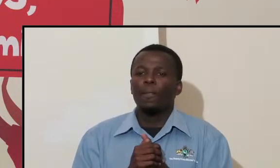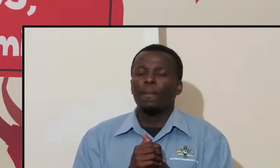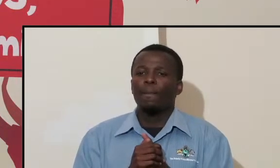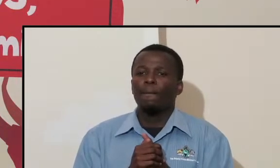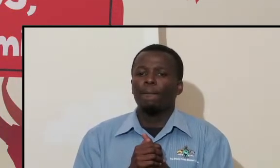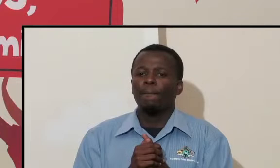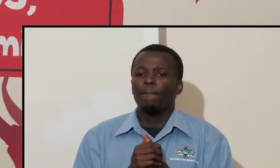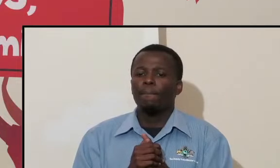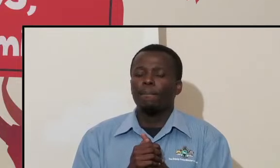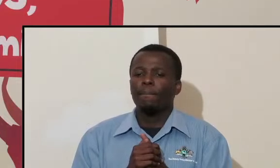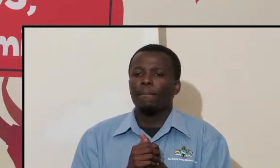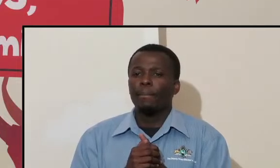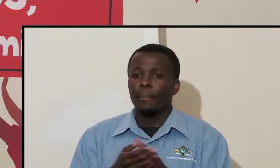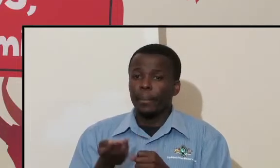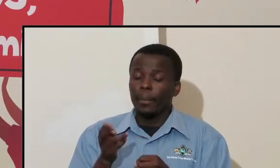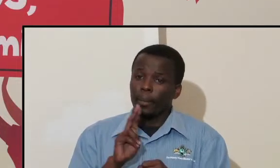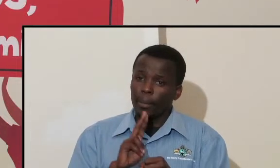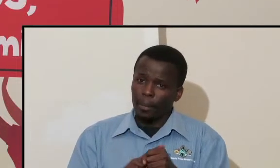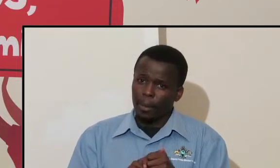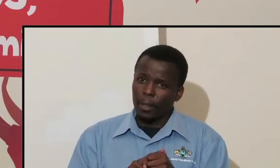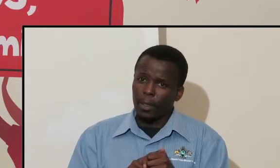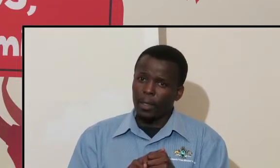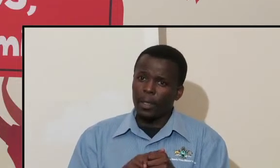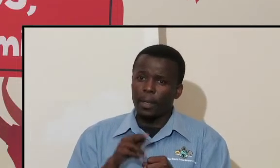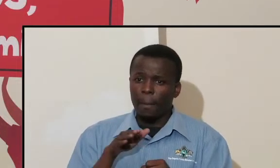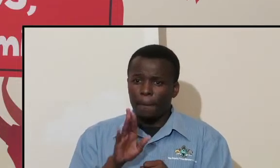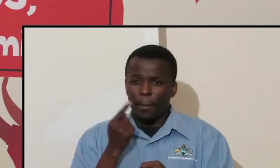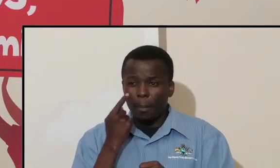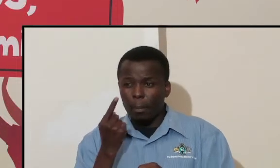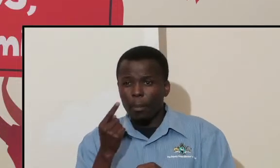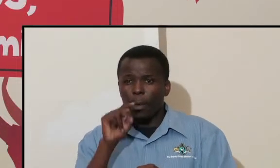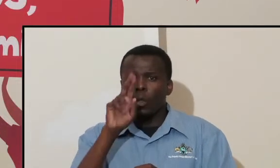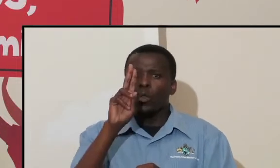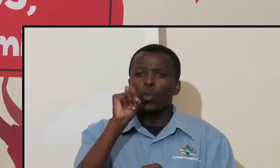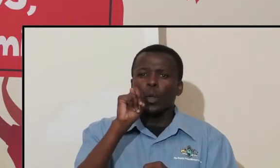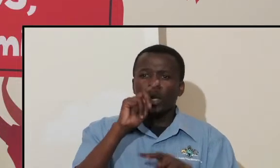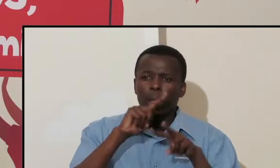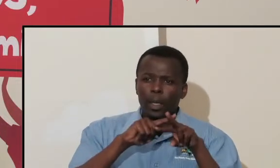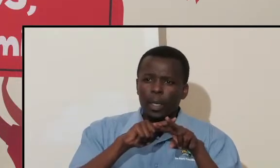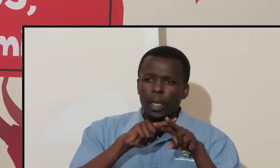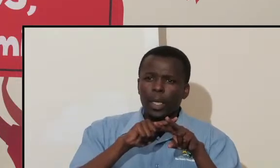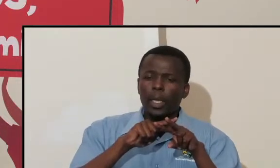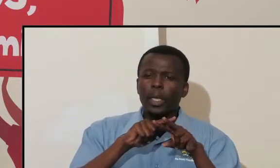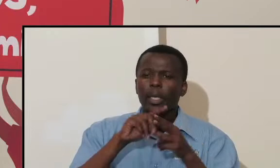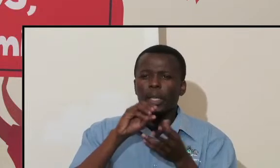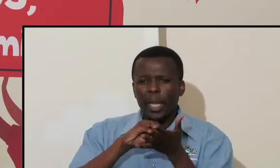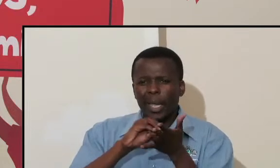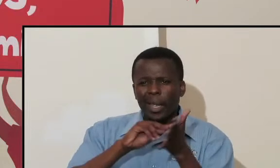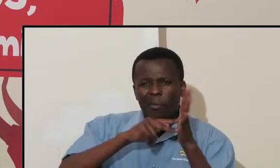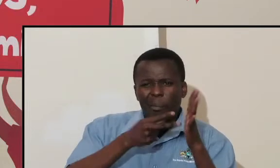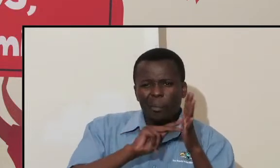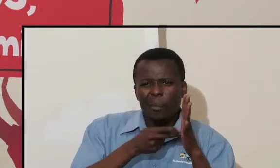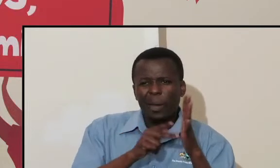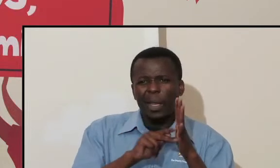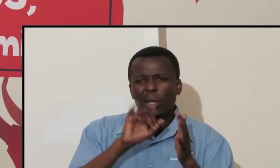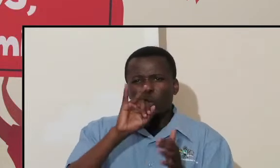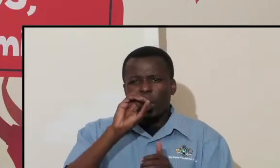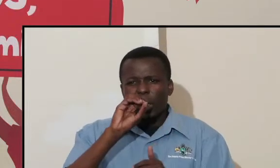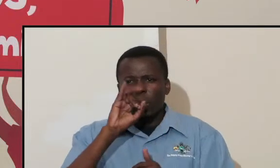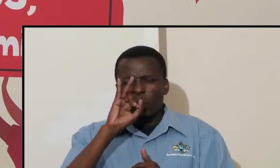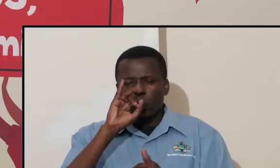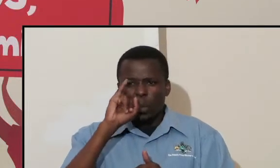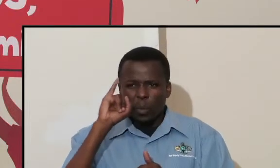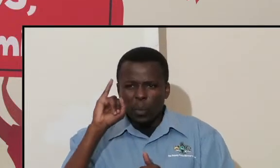Noteworthy for us this year is the UNAIDS strategy for 2021 to 2026 that